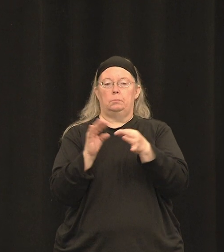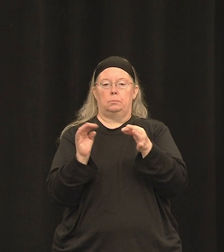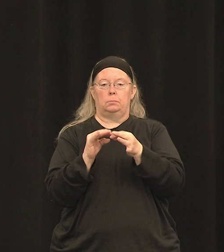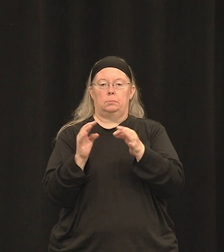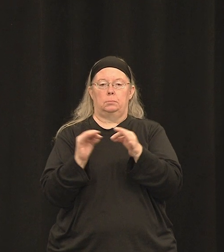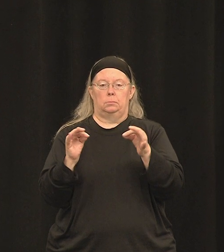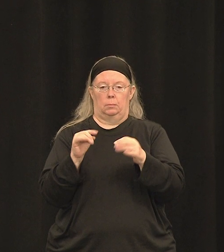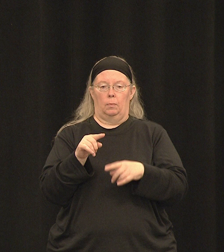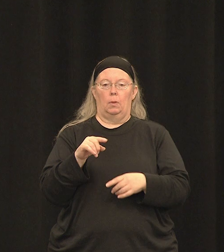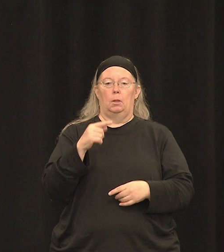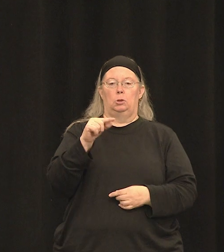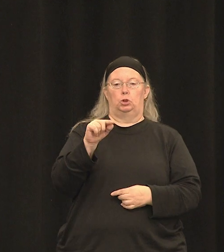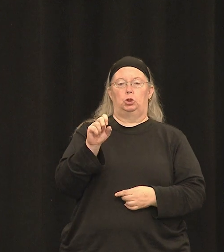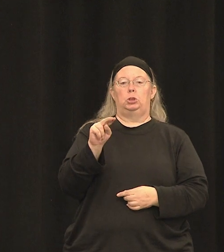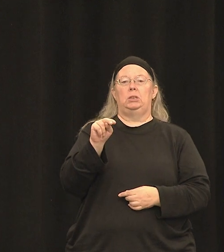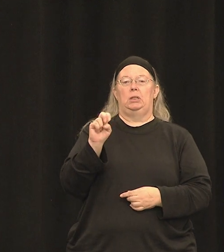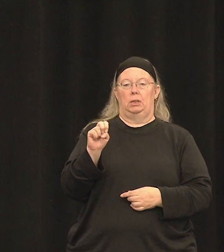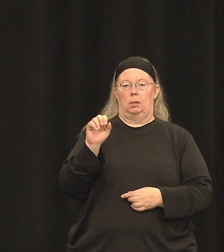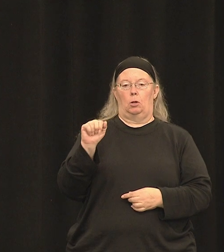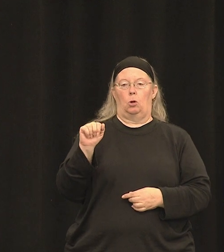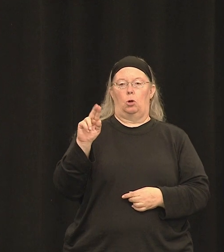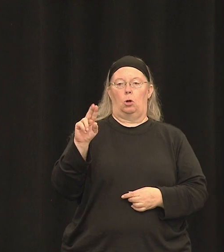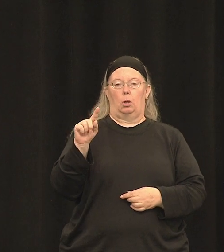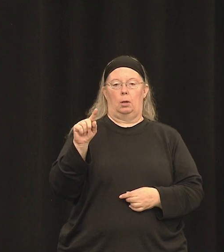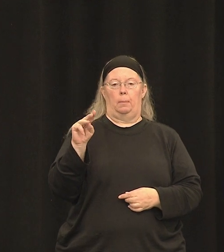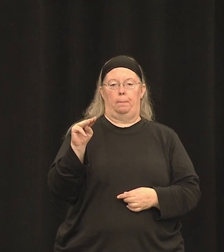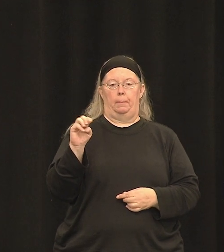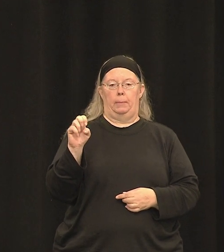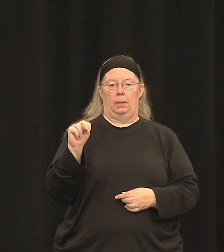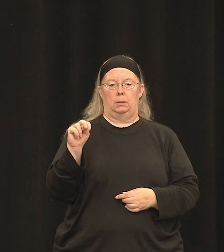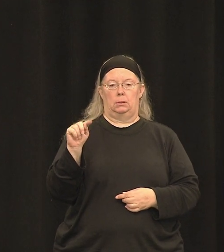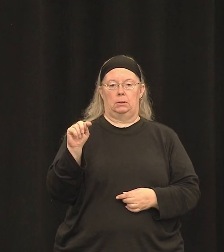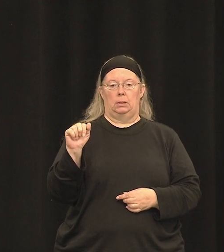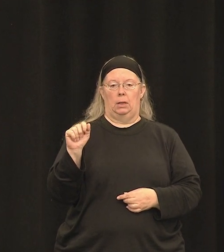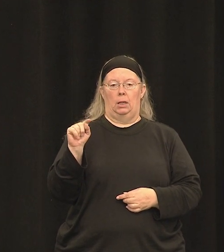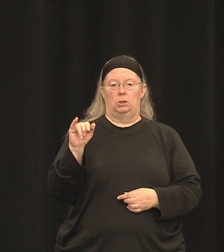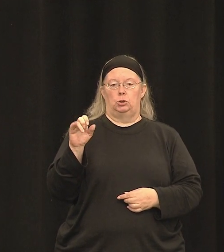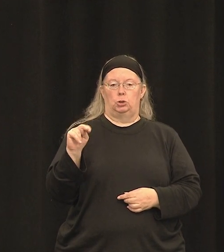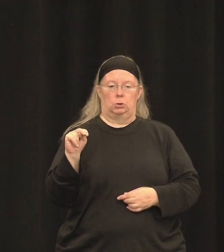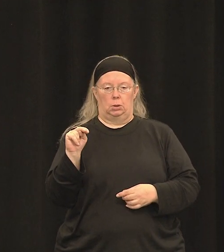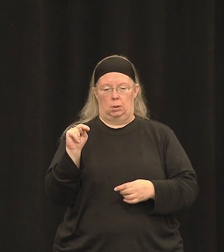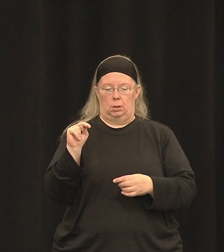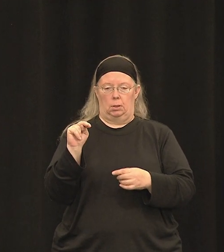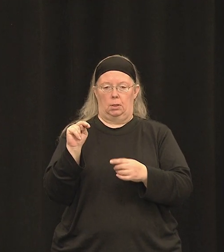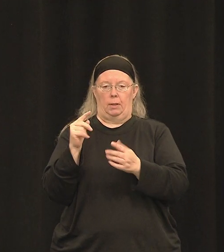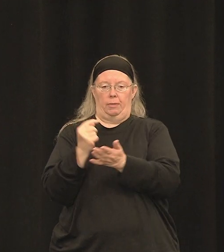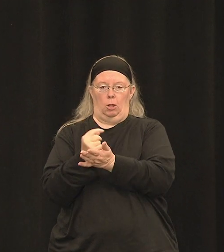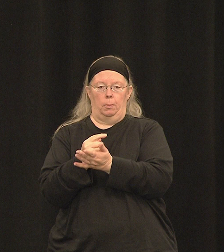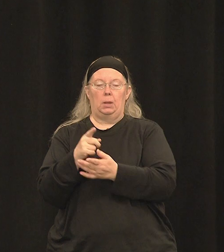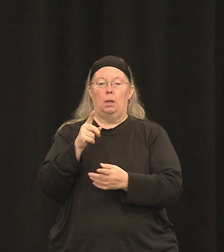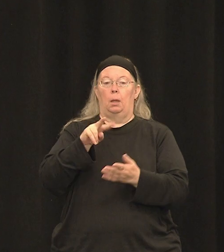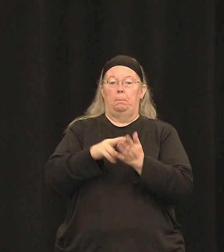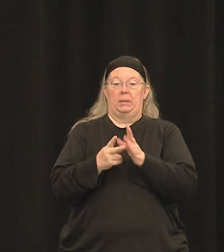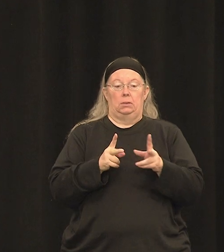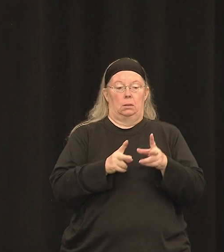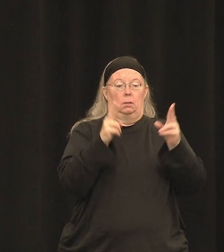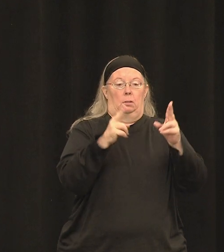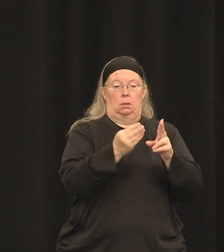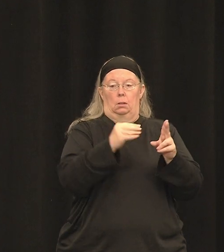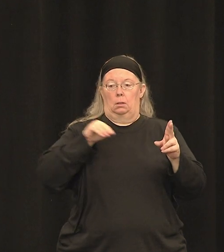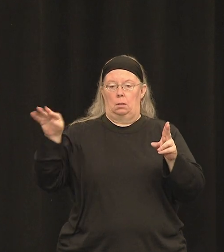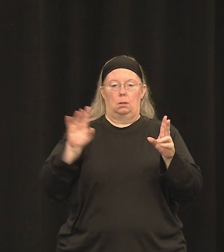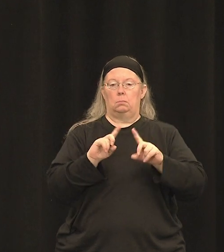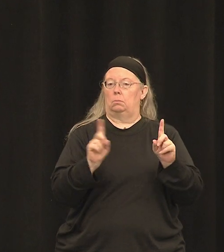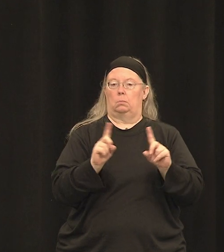confused with gene editing or other ways gene therapy is used to supplement treatments. And apologies to all